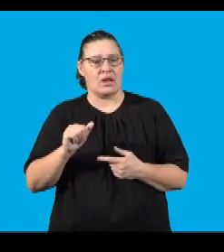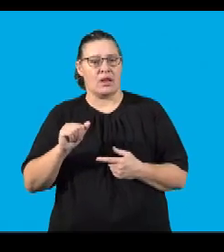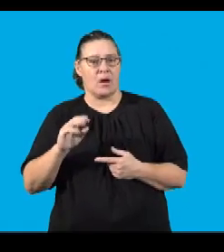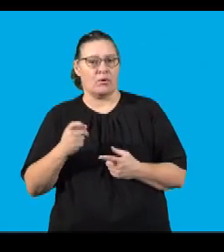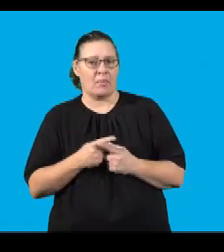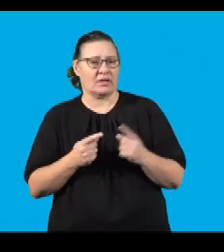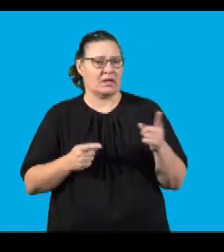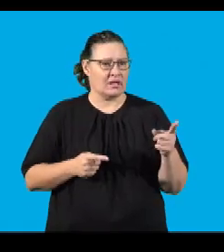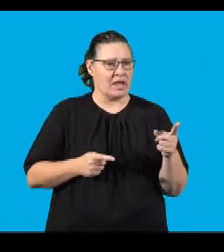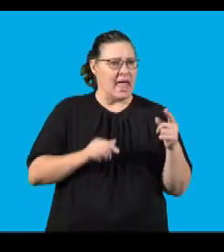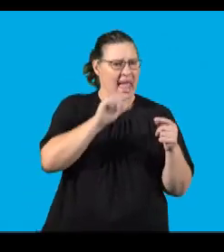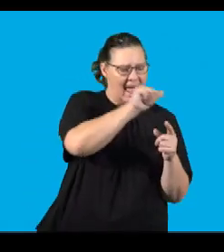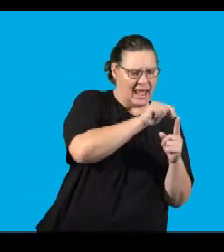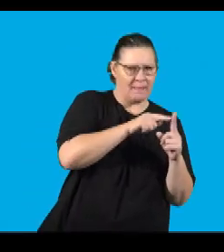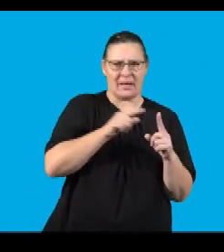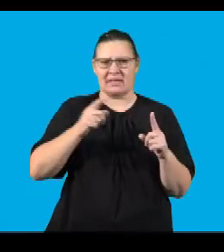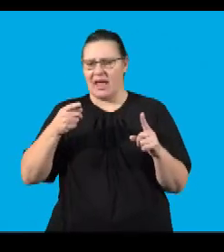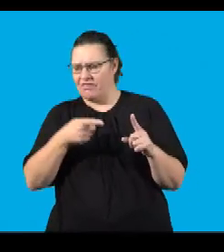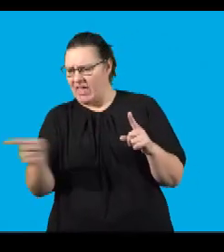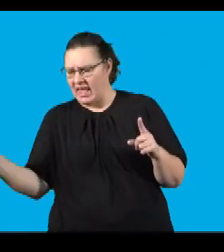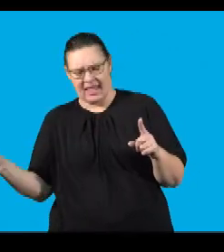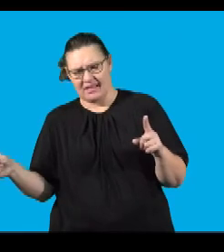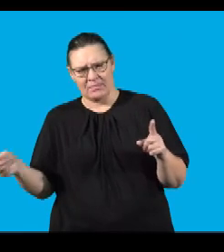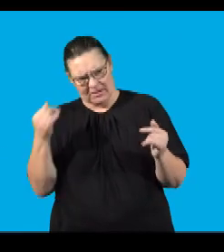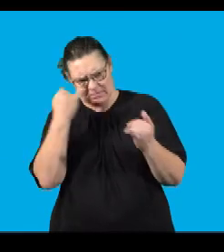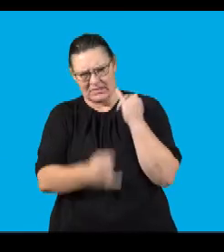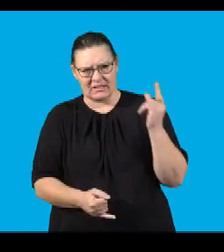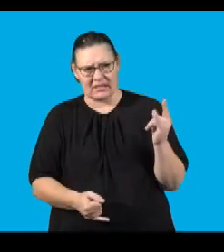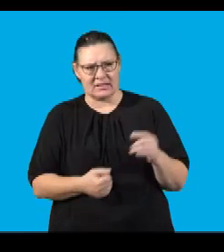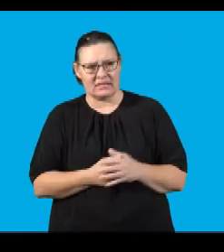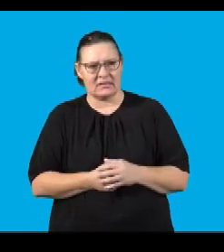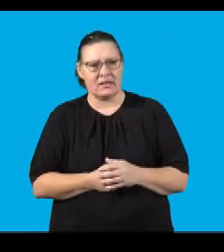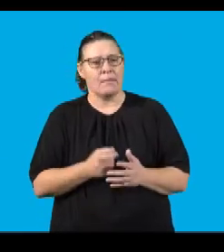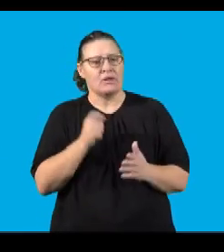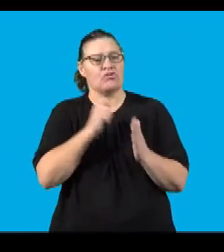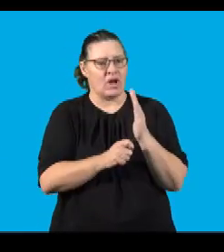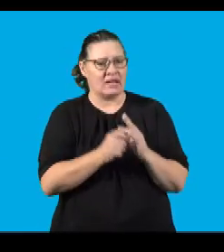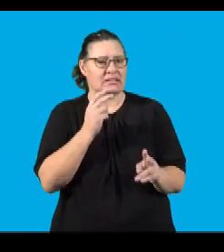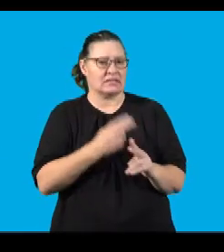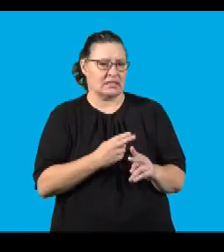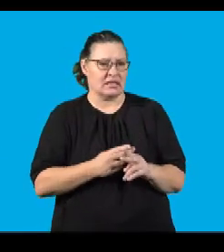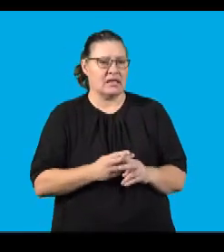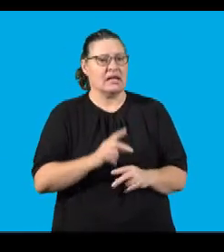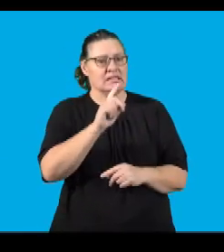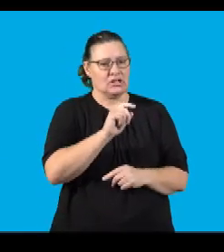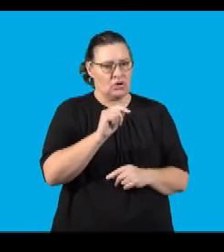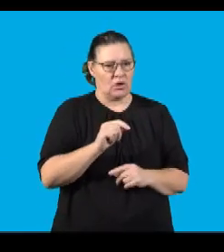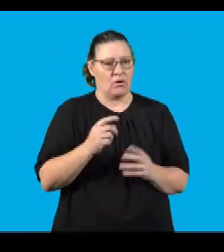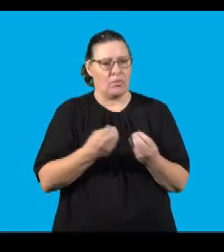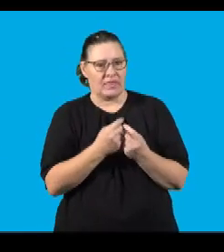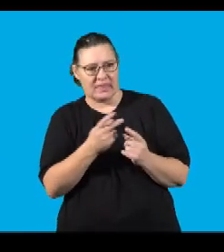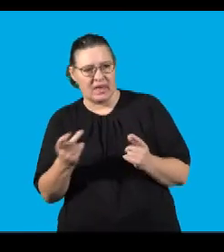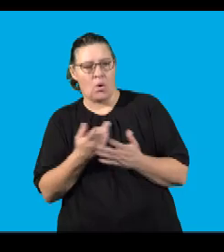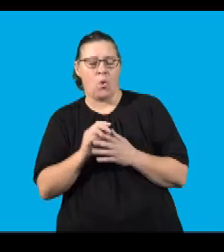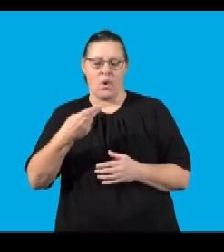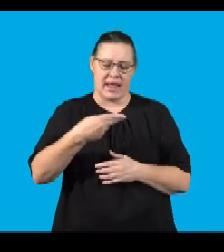the plural pronoun they. So that is where the error is. You have to rewrite the sentence and simply correct it by